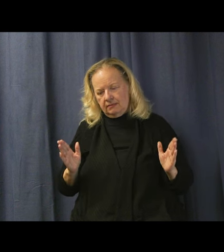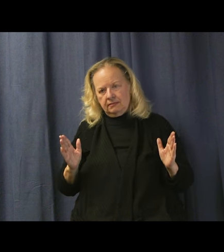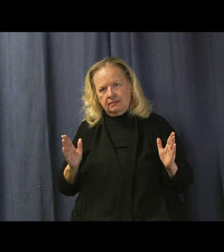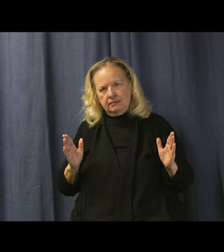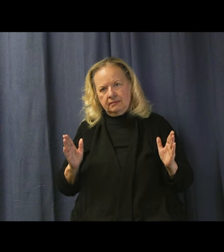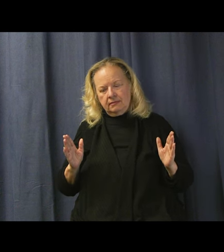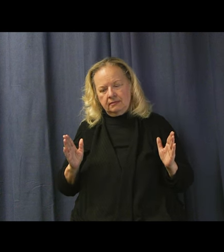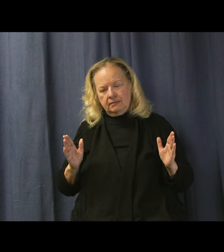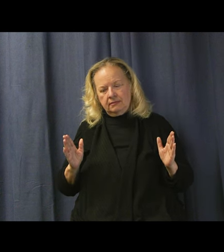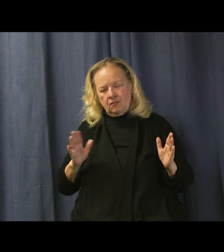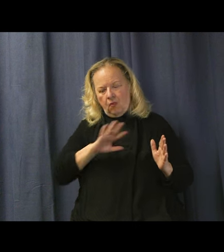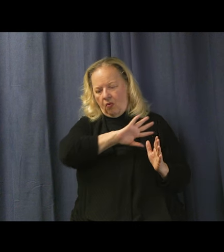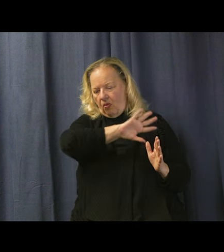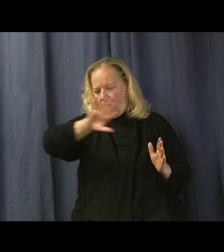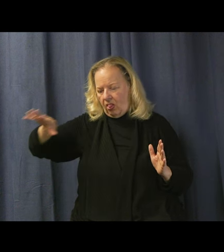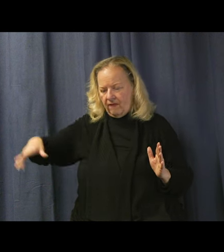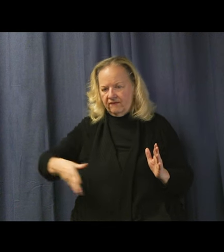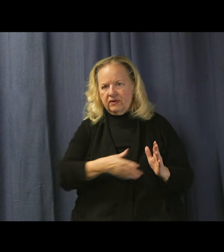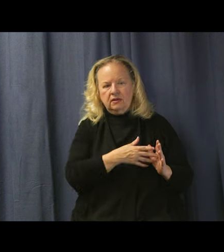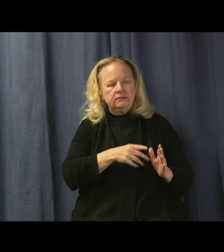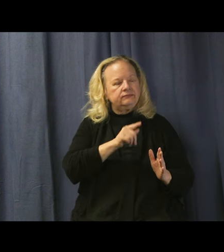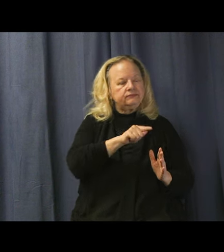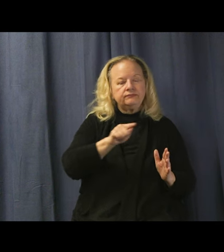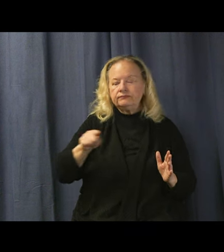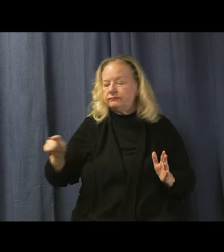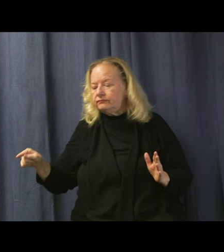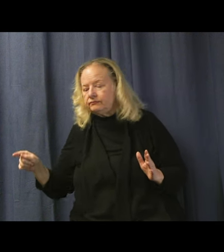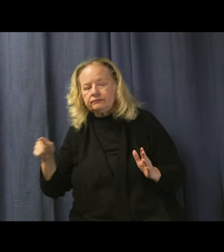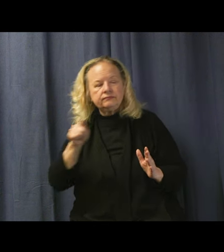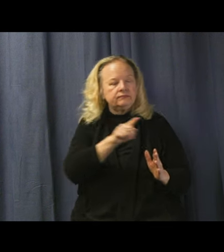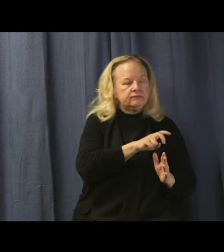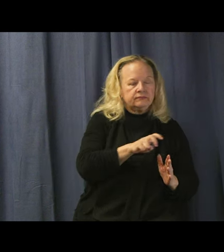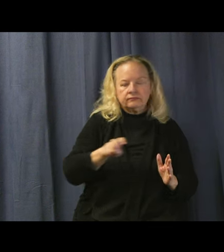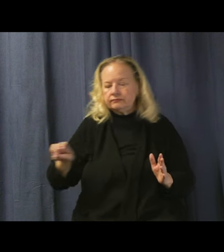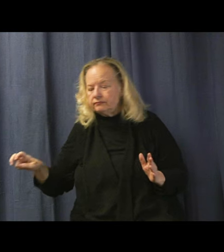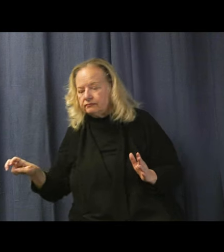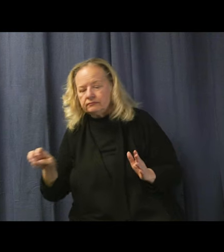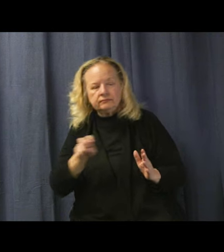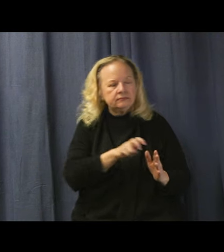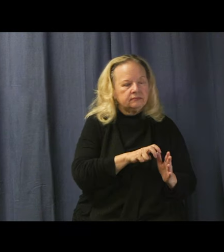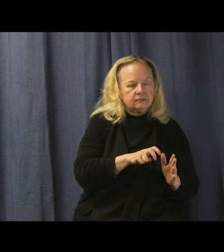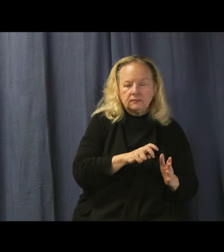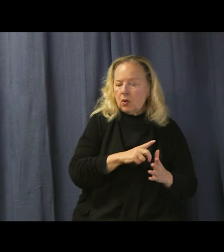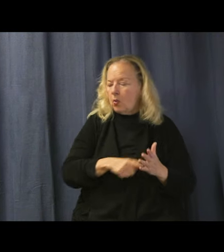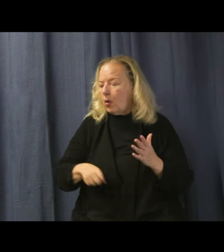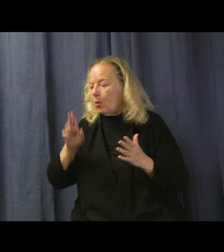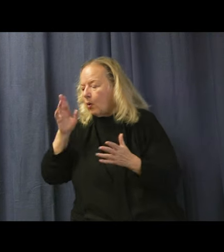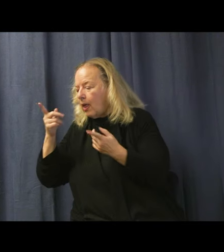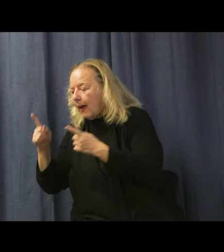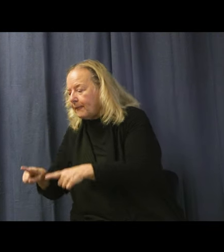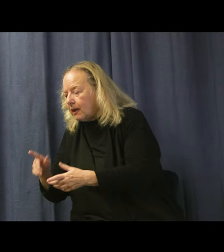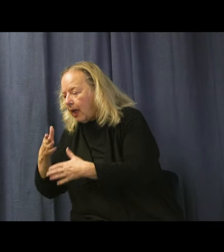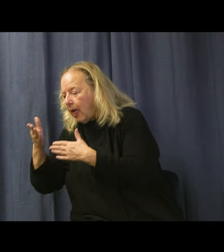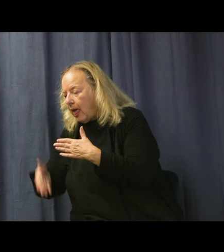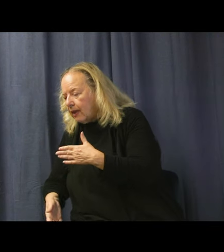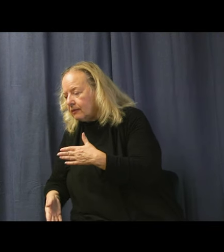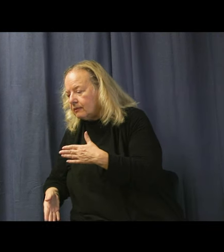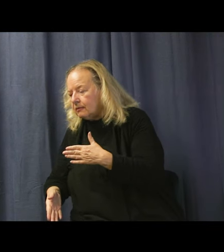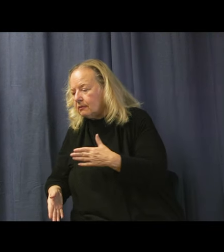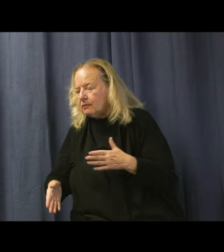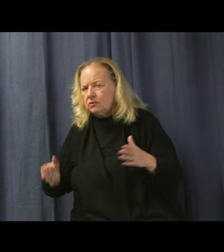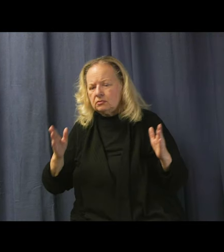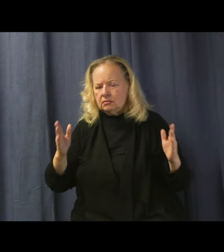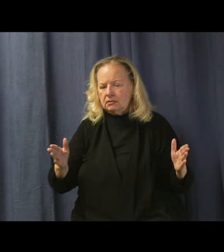declared the end from the beginning, we could go to the first word, which means in the beginning, to see how the end was going to happen. You following my